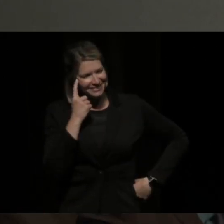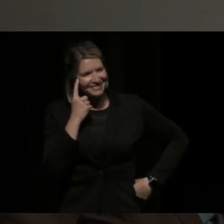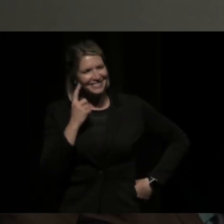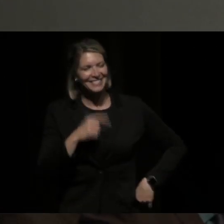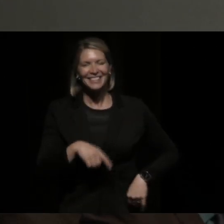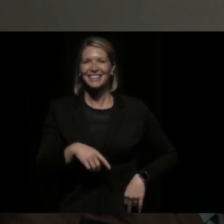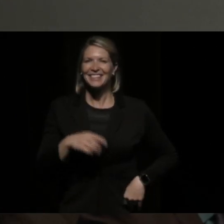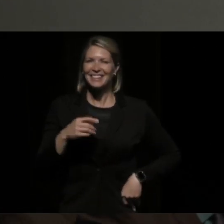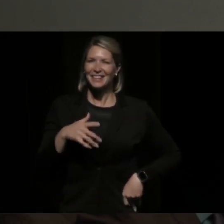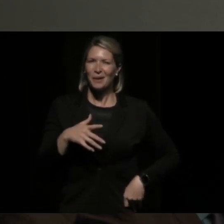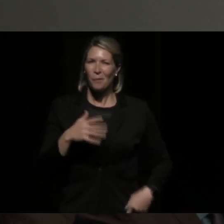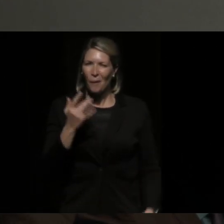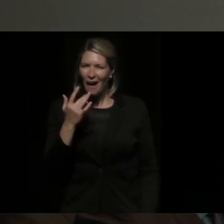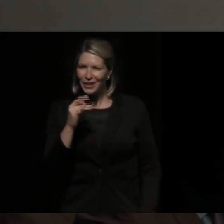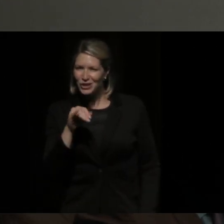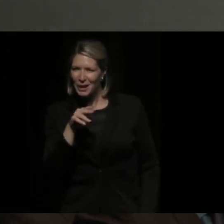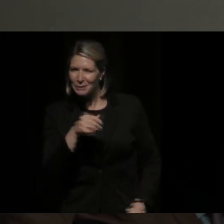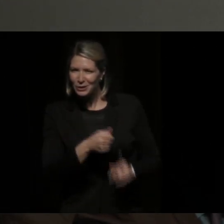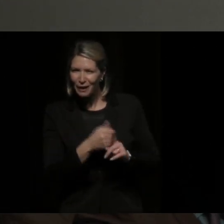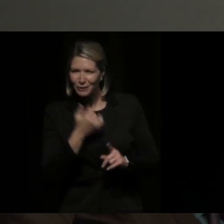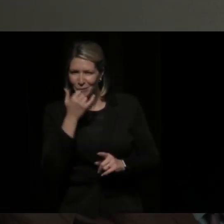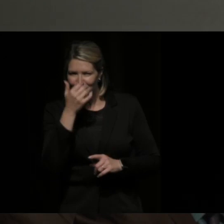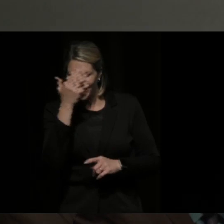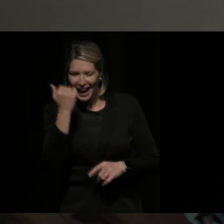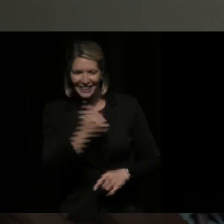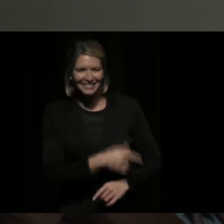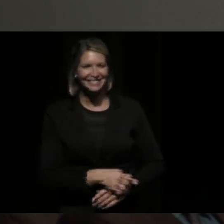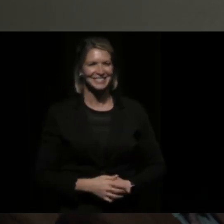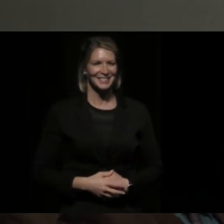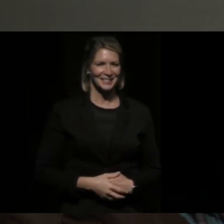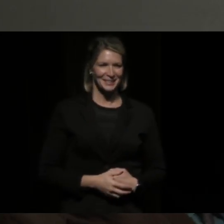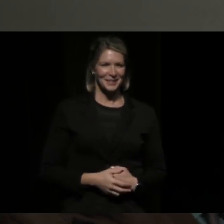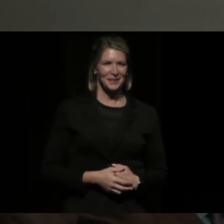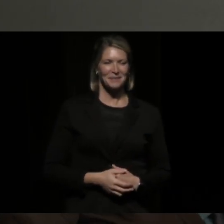make sure that Jamie is struck from next year's recipients.